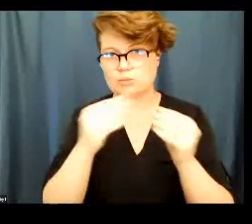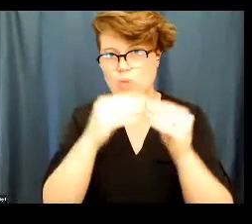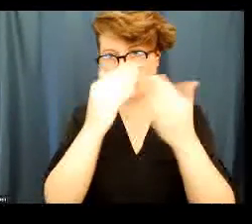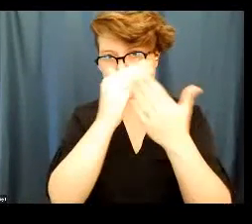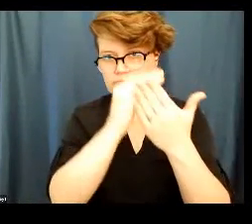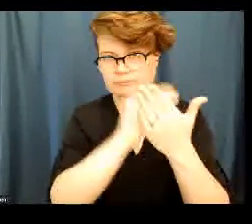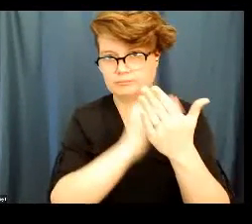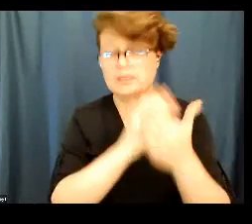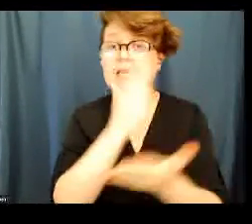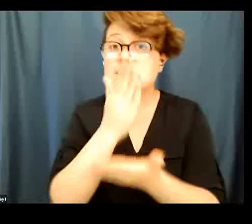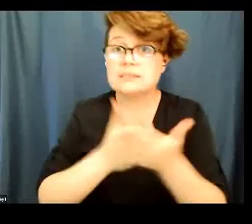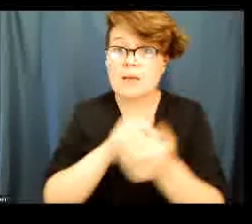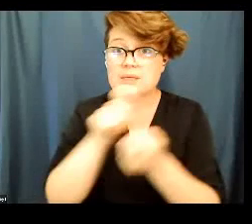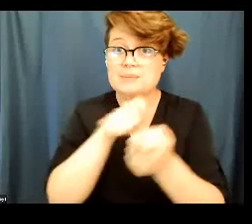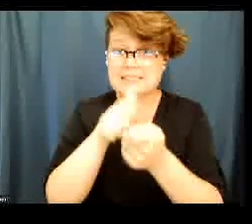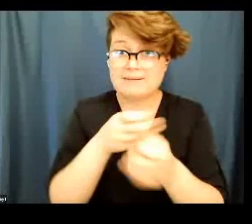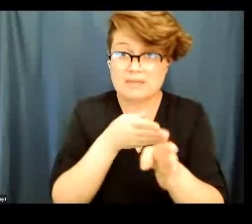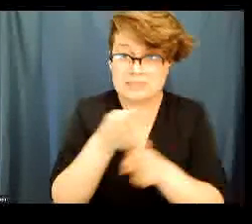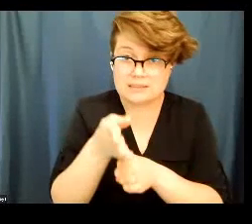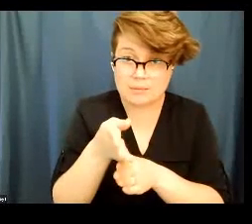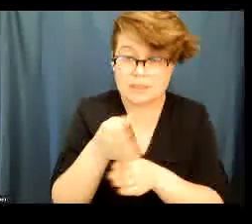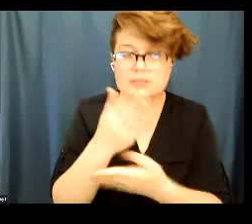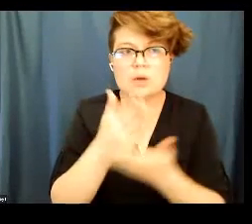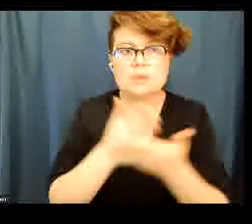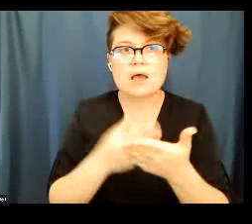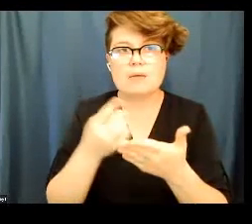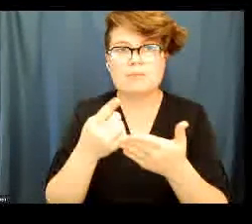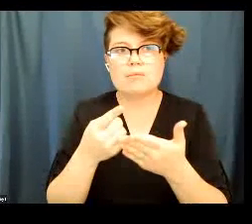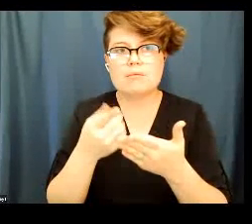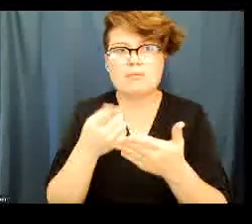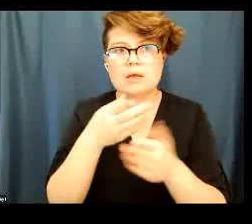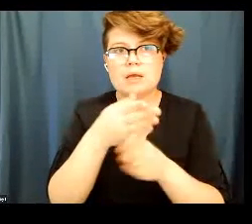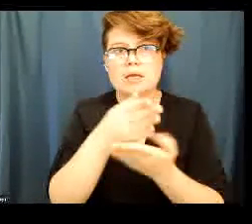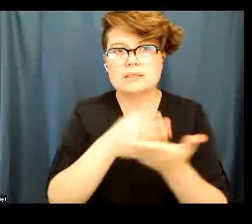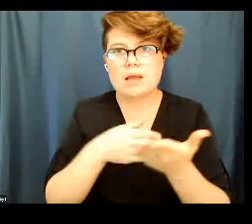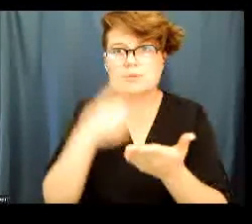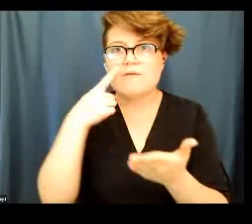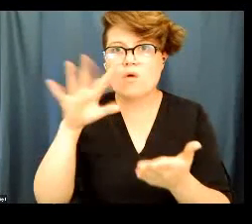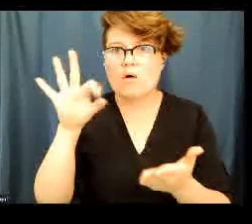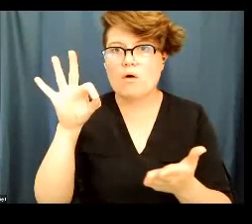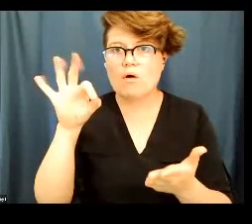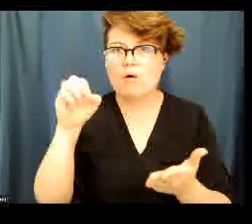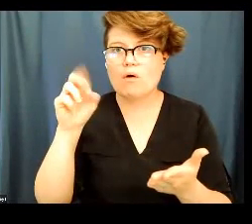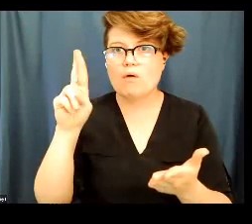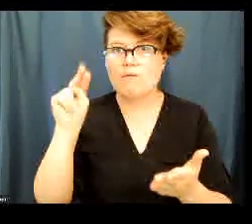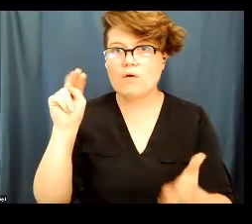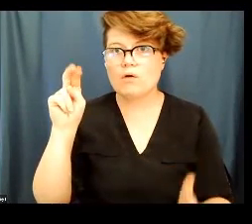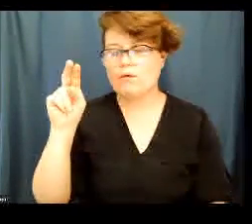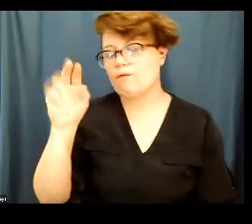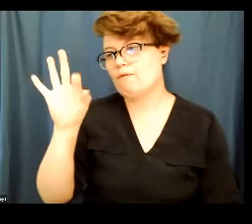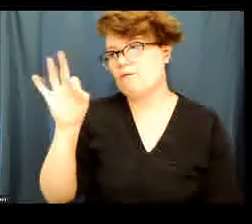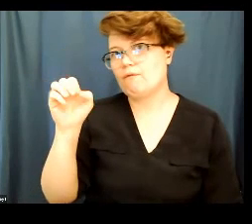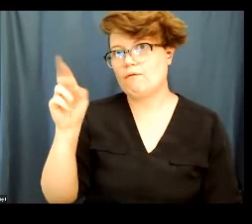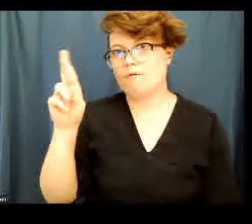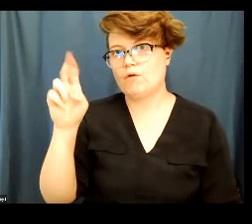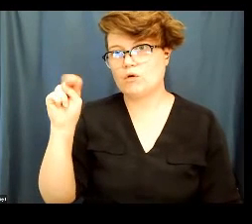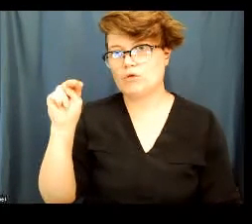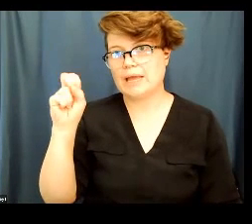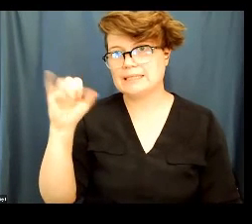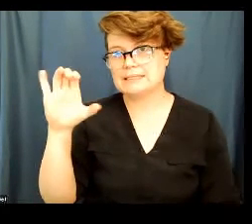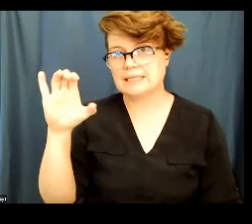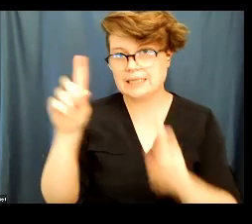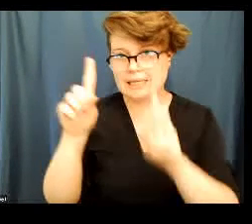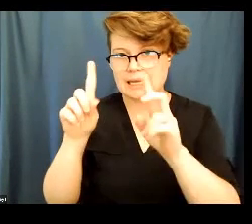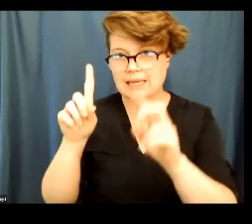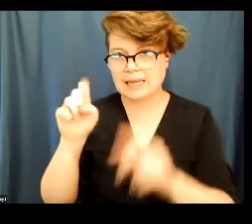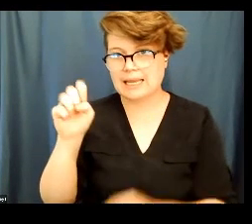discipline specific, so some of them are from the perspective of forensic examiners in a SART, right? But a lot of them are really SART